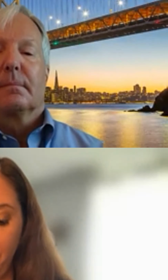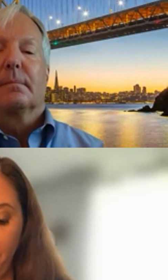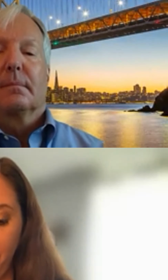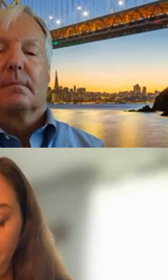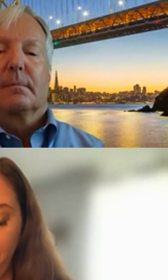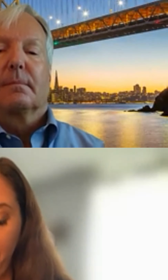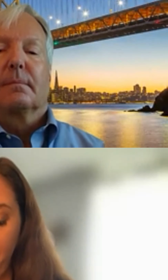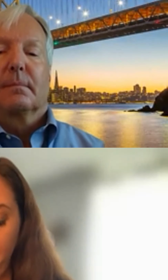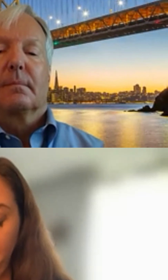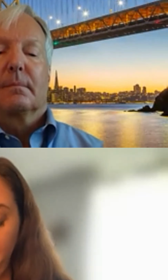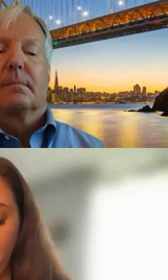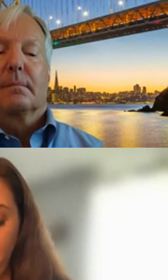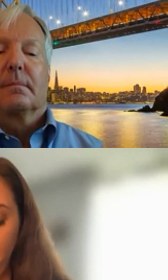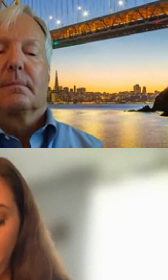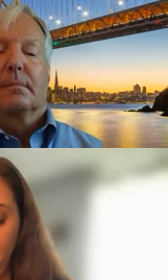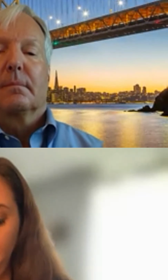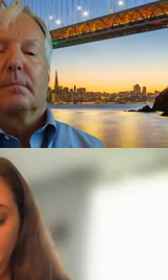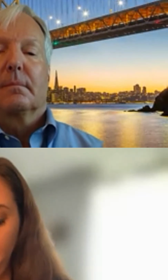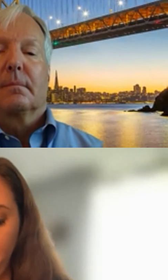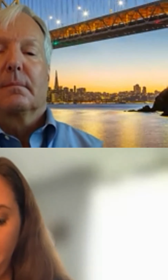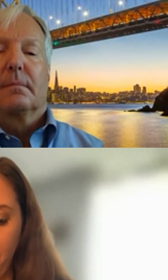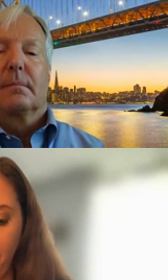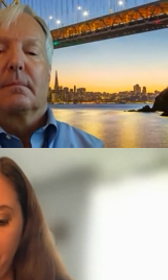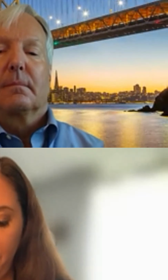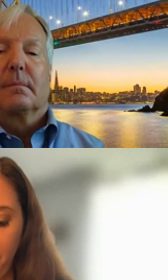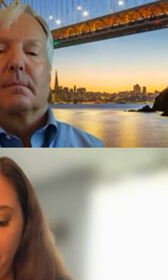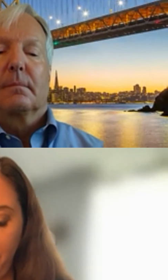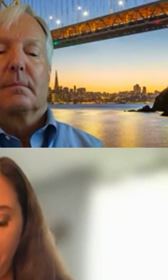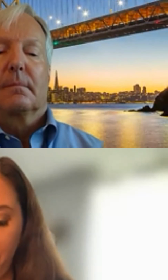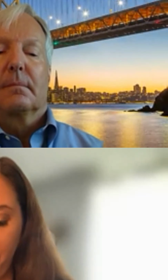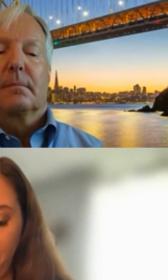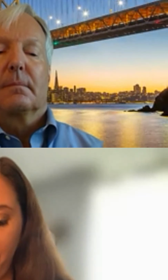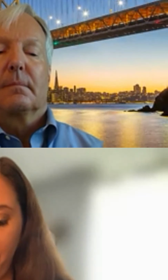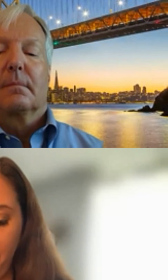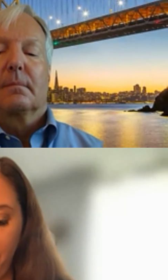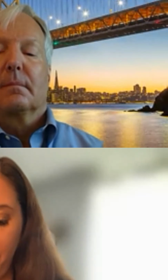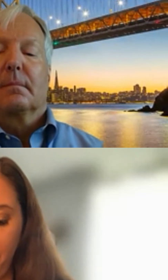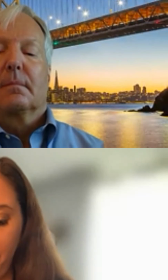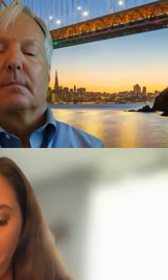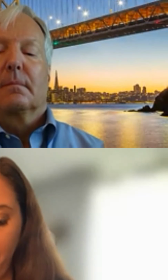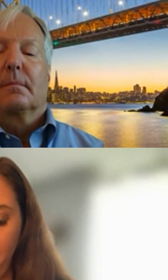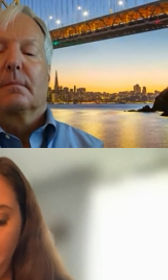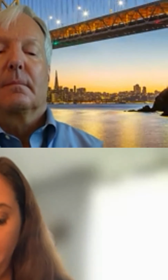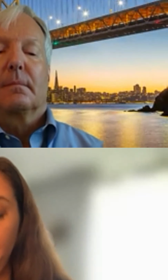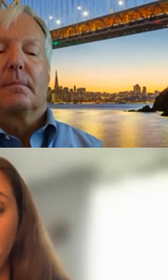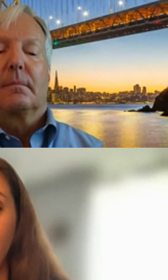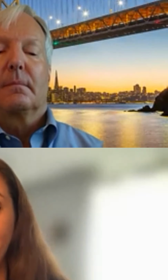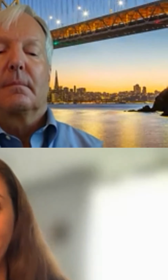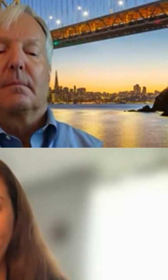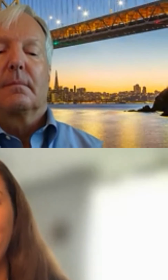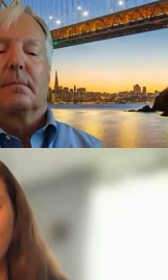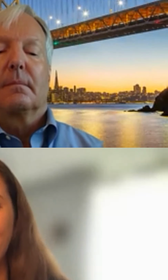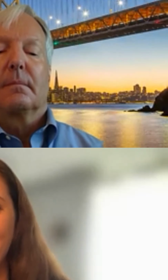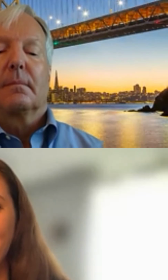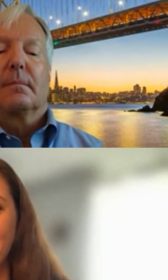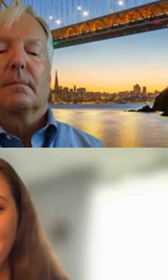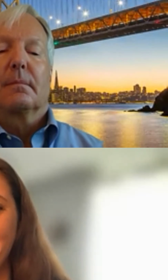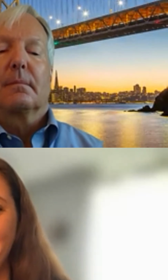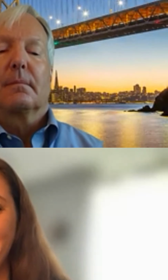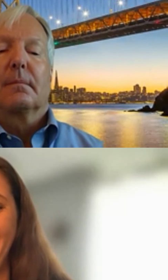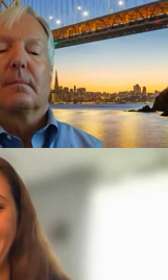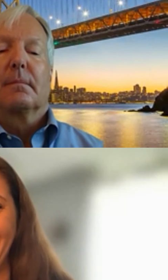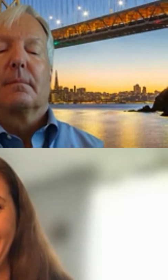day. And as Becky said, with a lot of these managed care organizations, they don't even know where the dirt roads to go